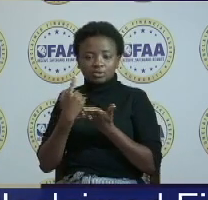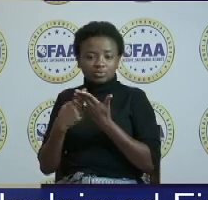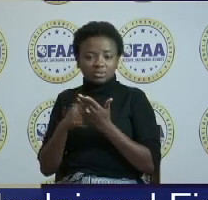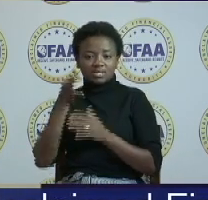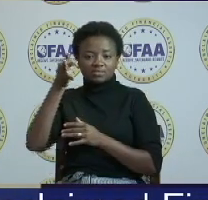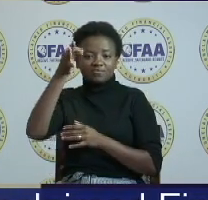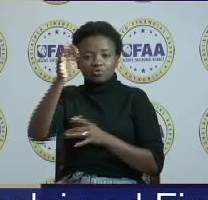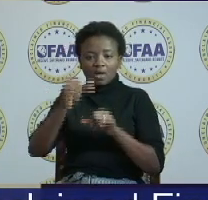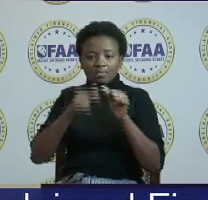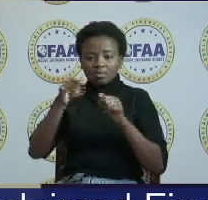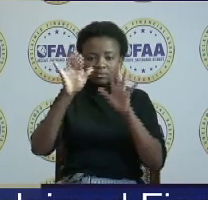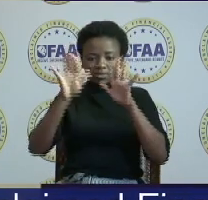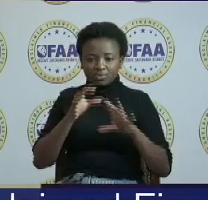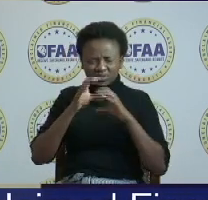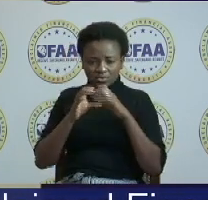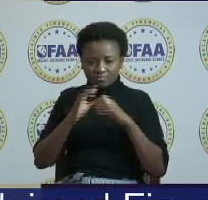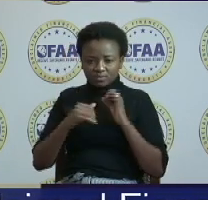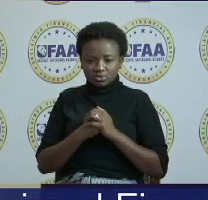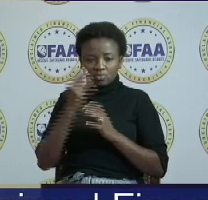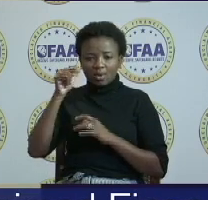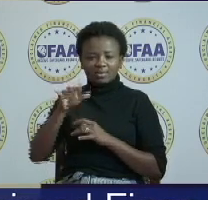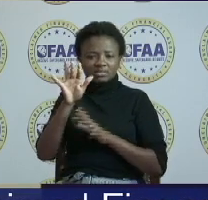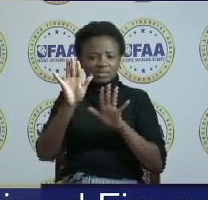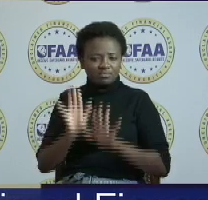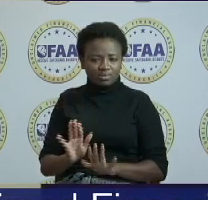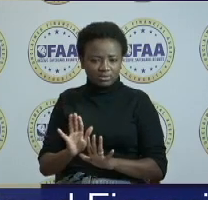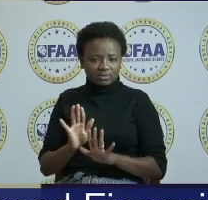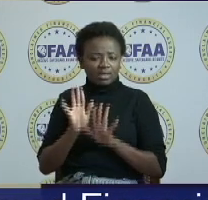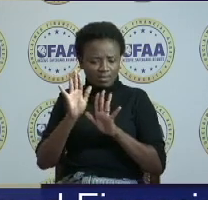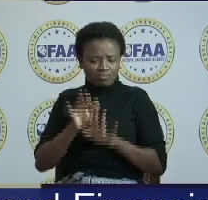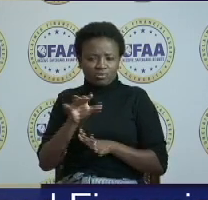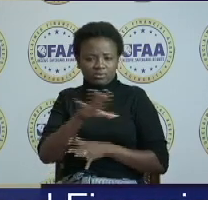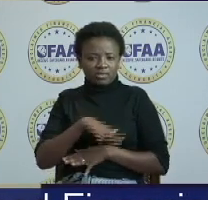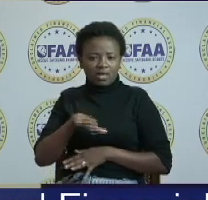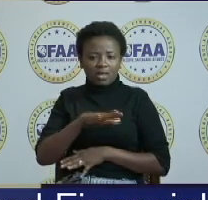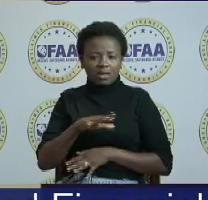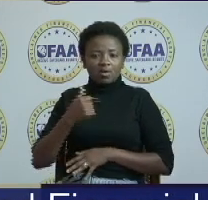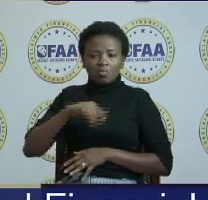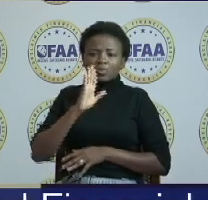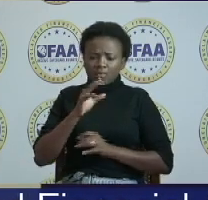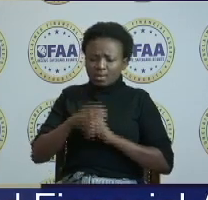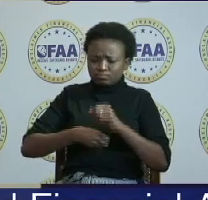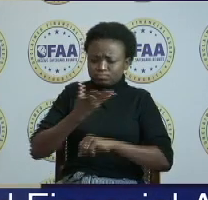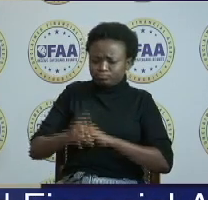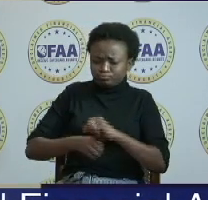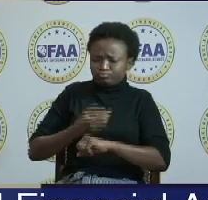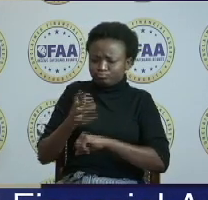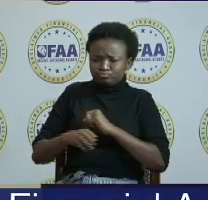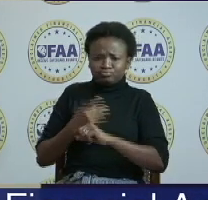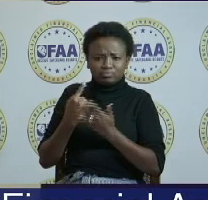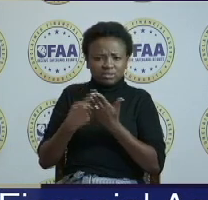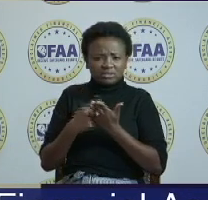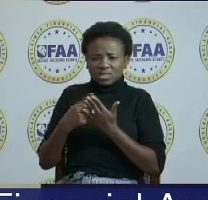important conversation. This is a very important space that is unclaimed financial assets. We are going to pack a lot of insights into this.